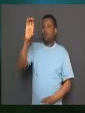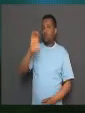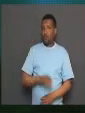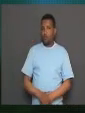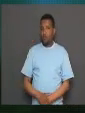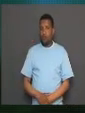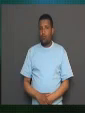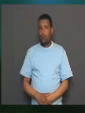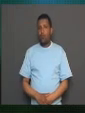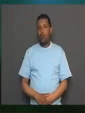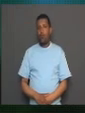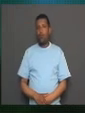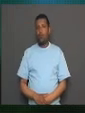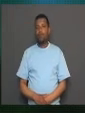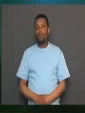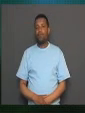degrees Celsius.